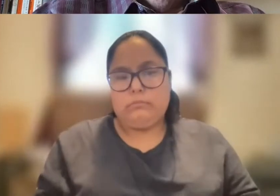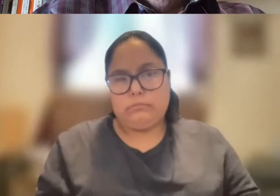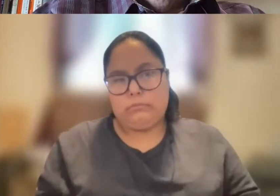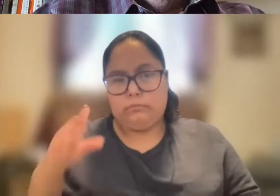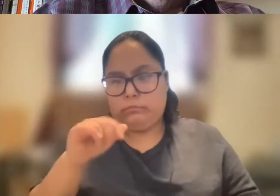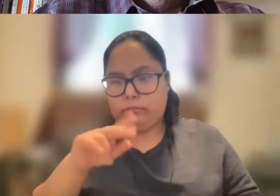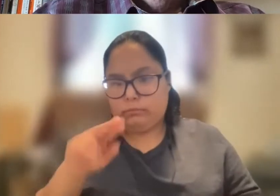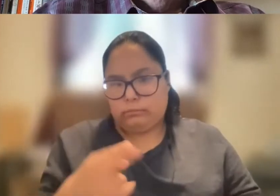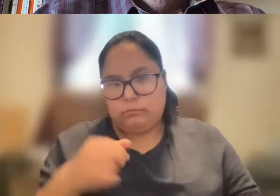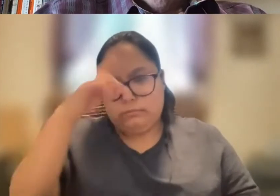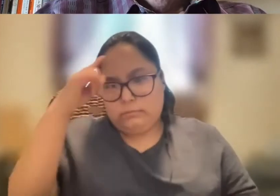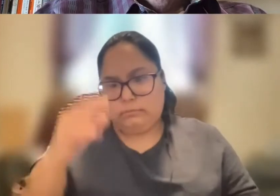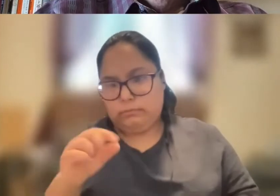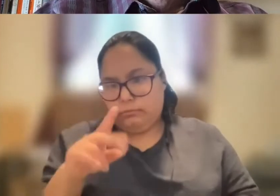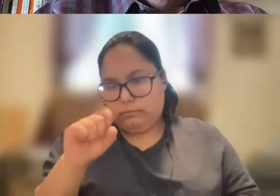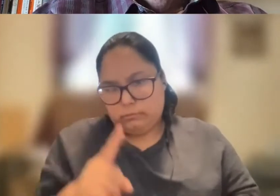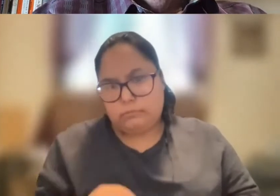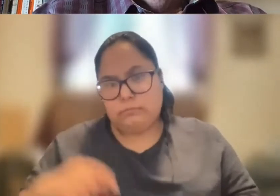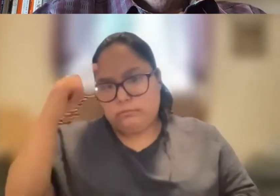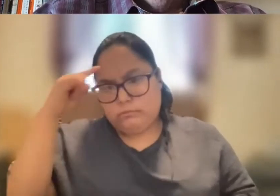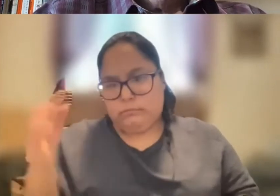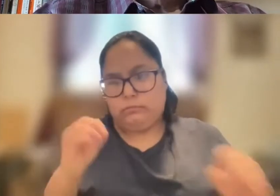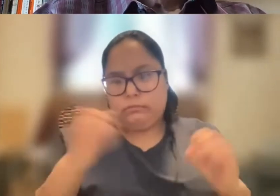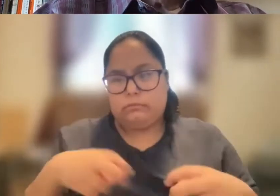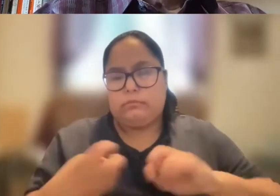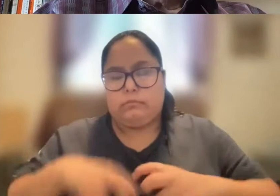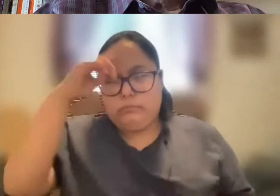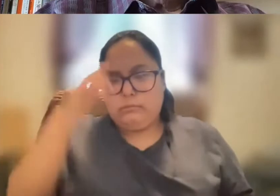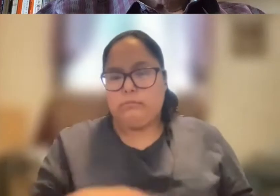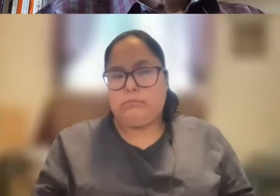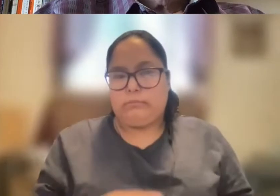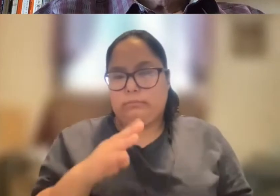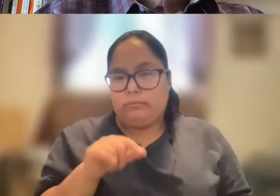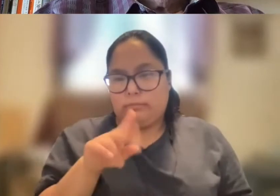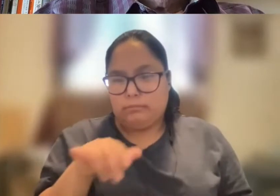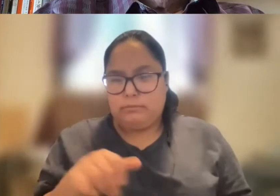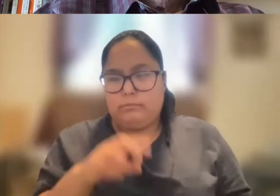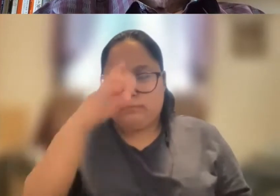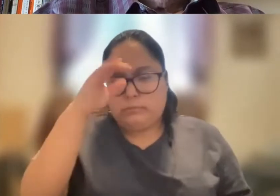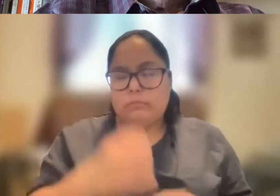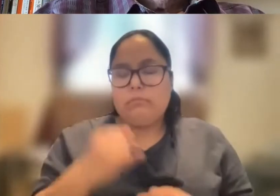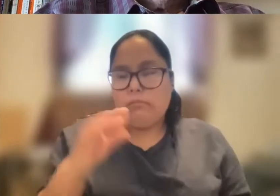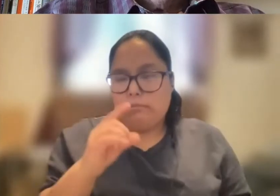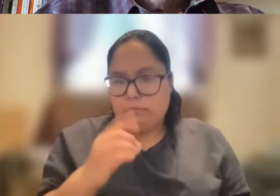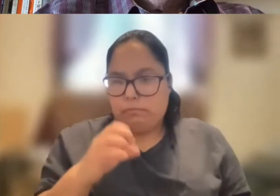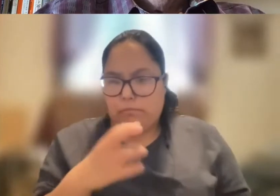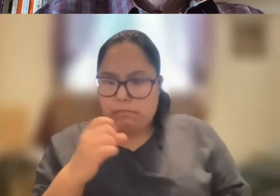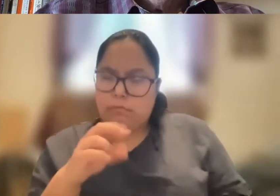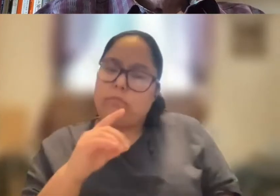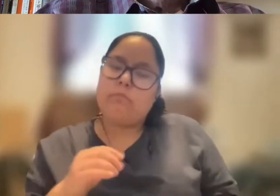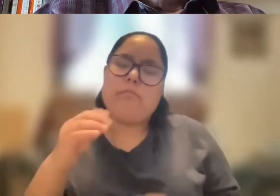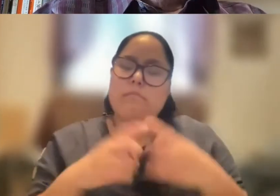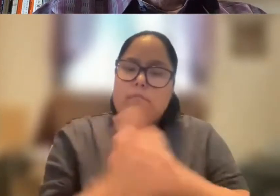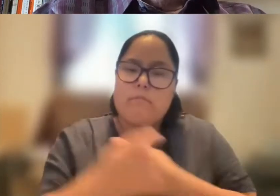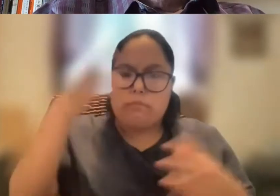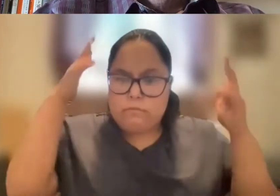you're transitioning or transitioned, it is now no problems at all getting your military identification gender changed.